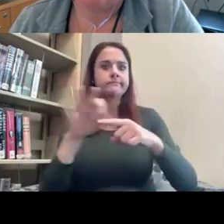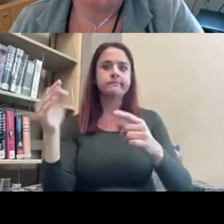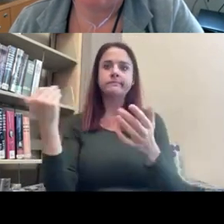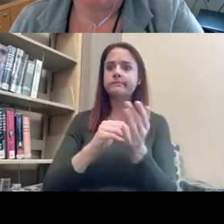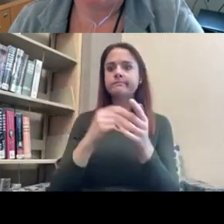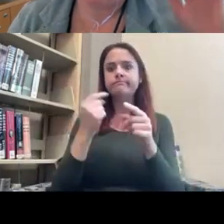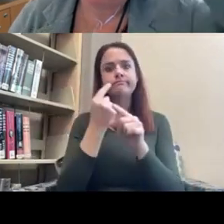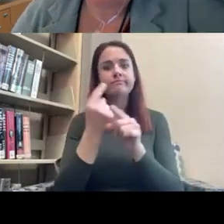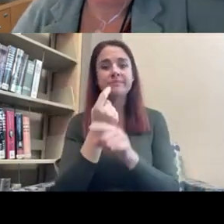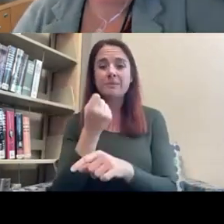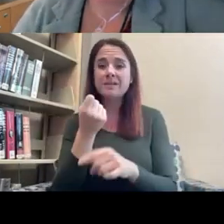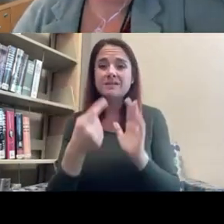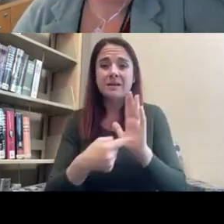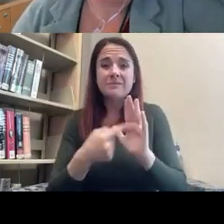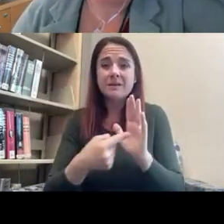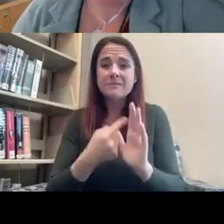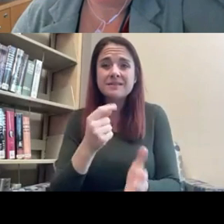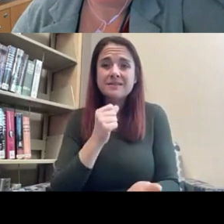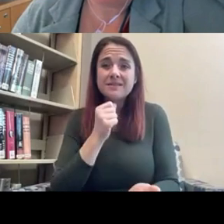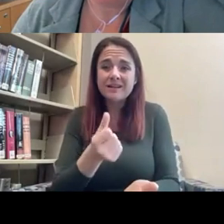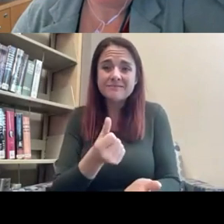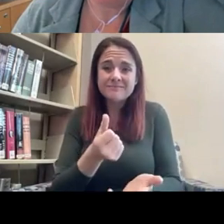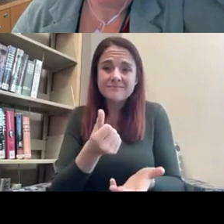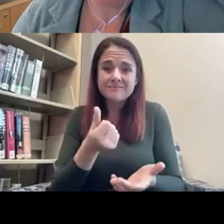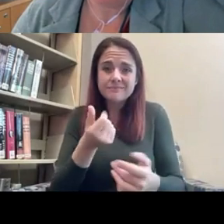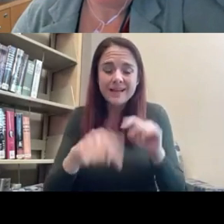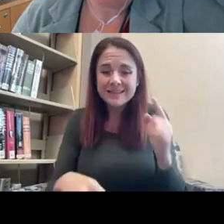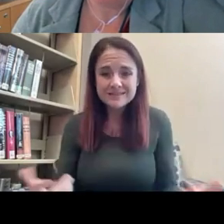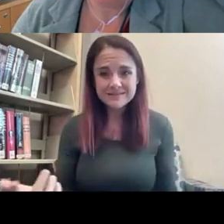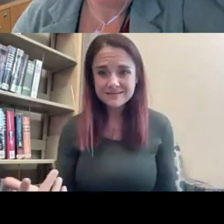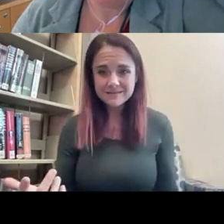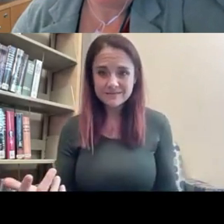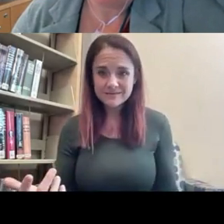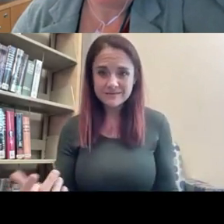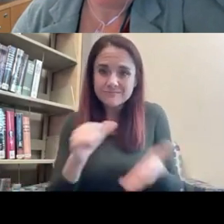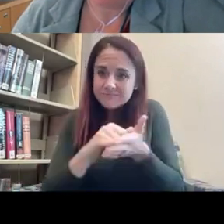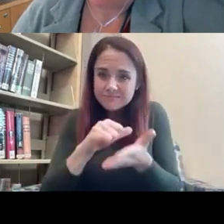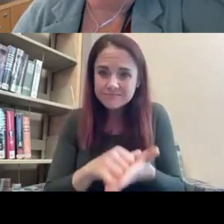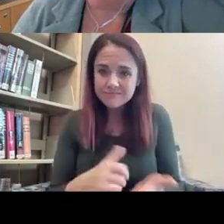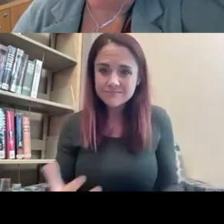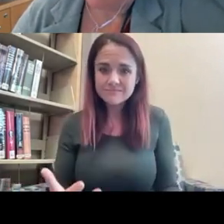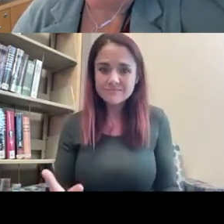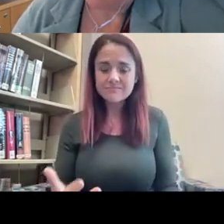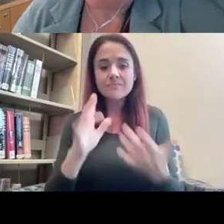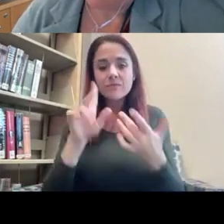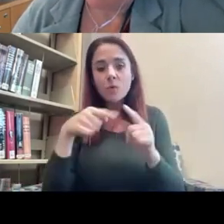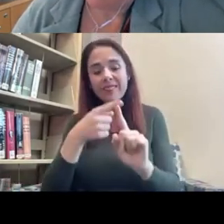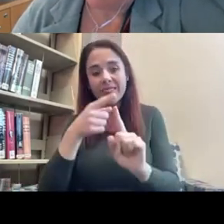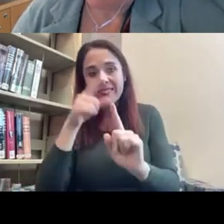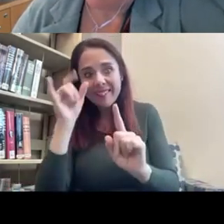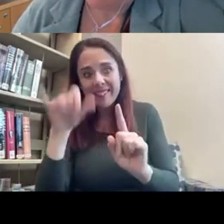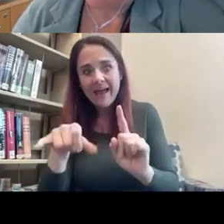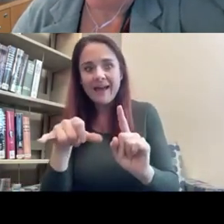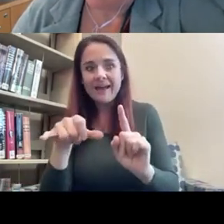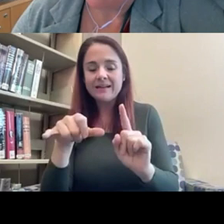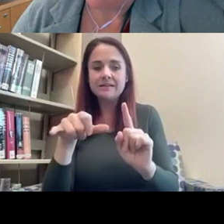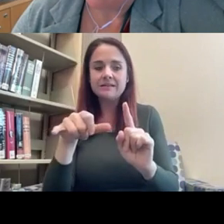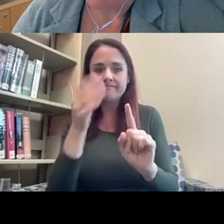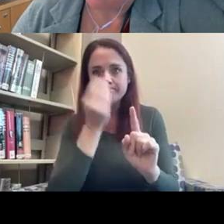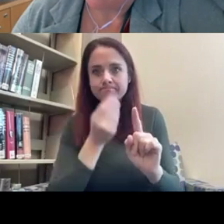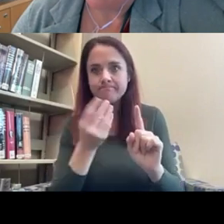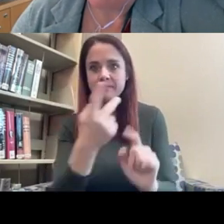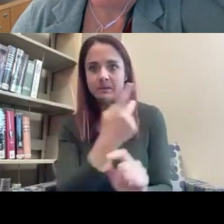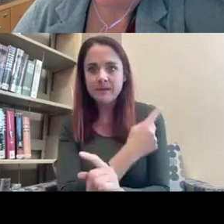not in the cards for patients. And when that information is given to them,